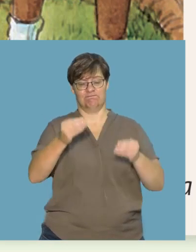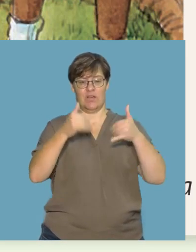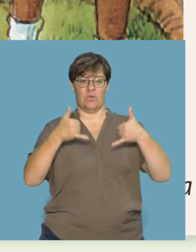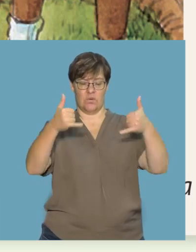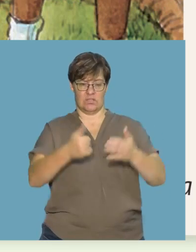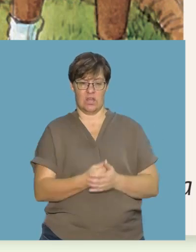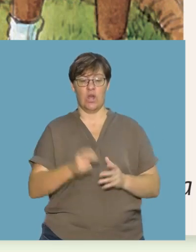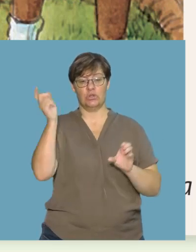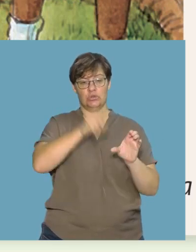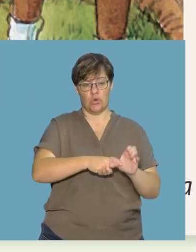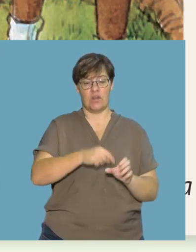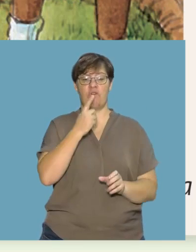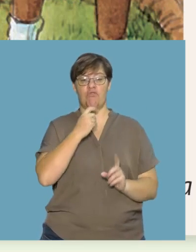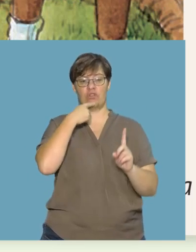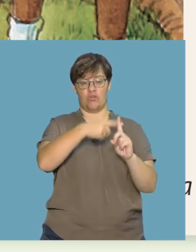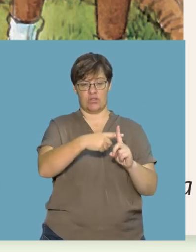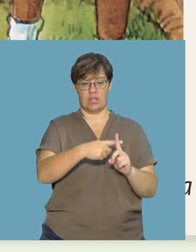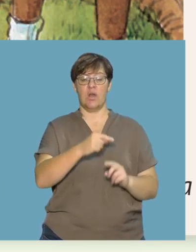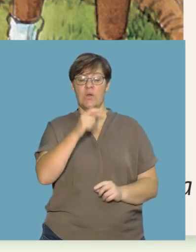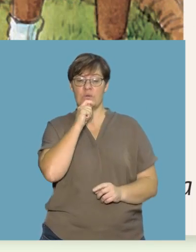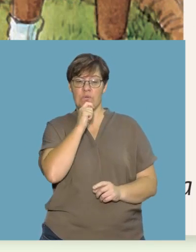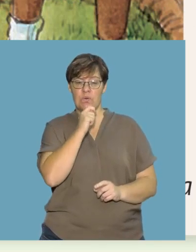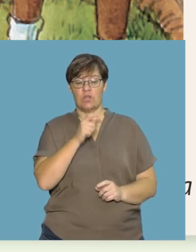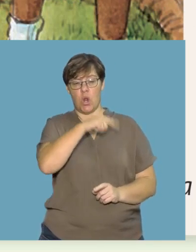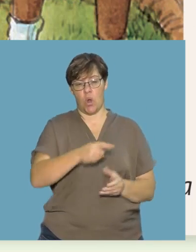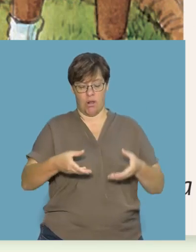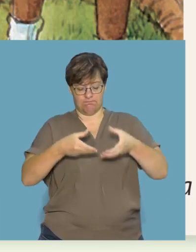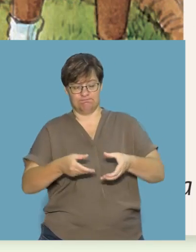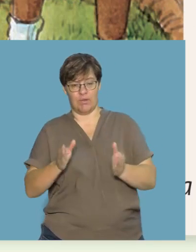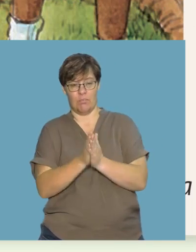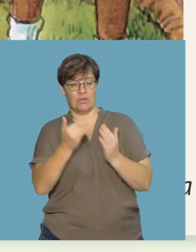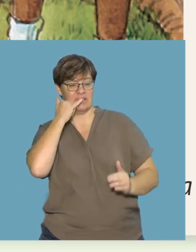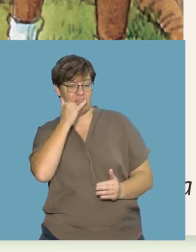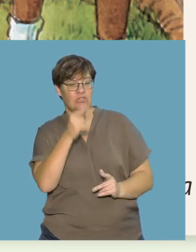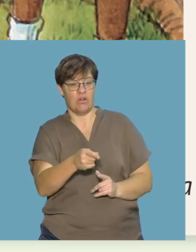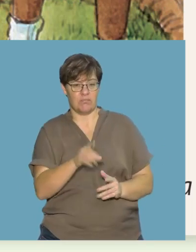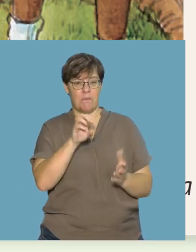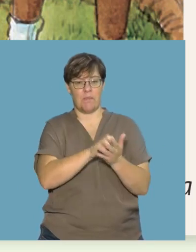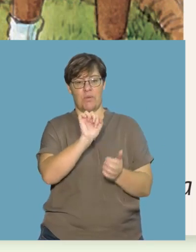Cross. Use your local telephone directory to find the number for your province.